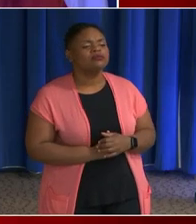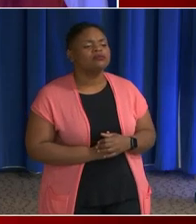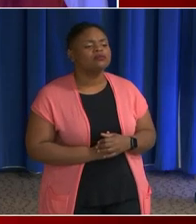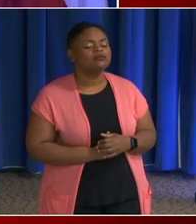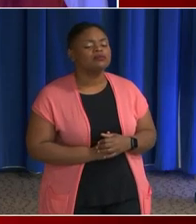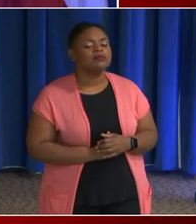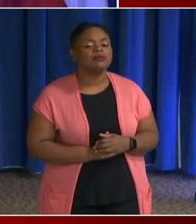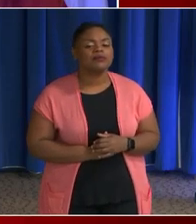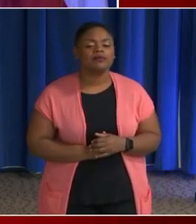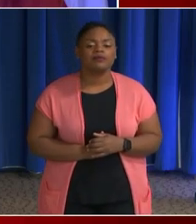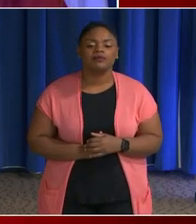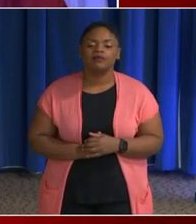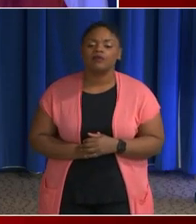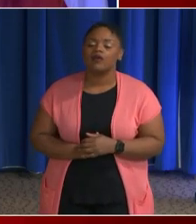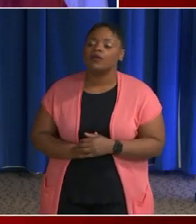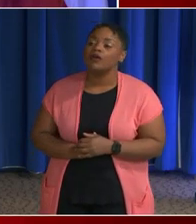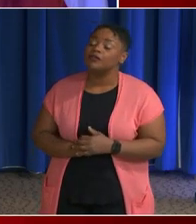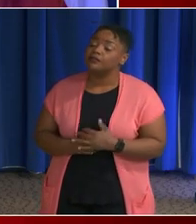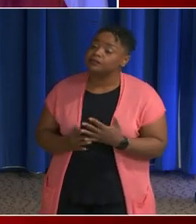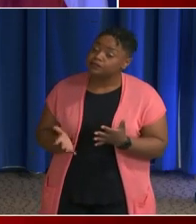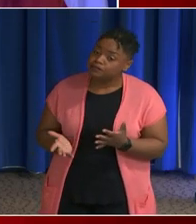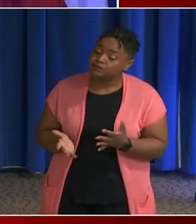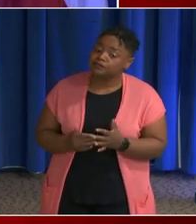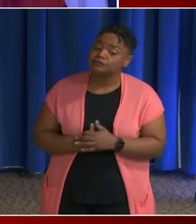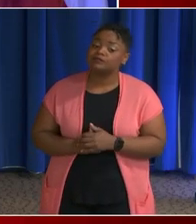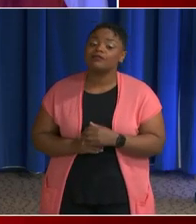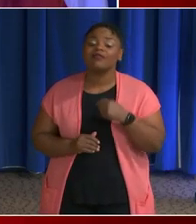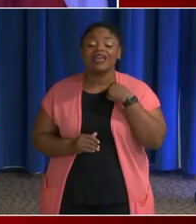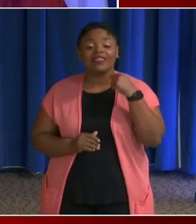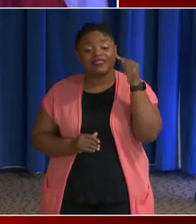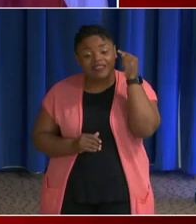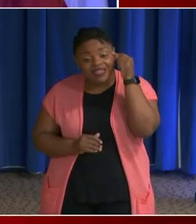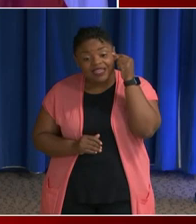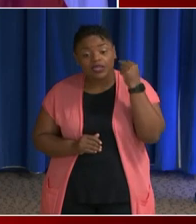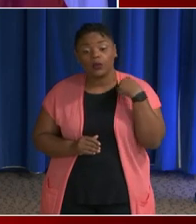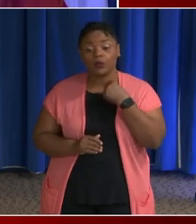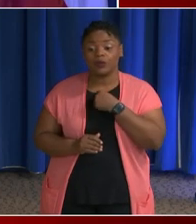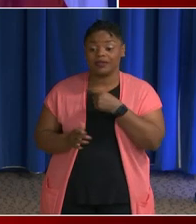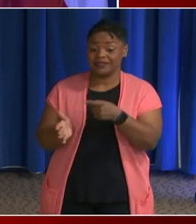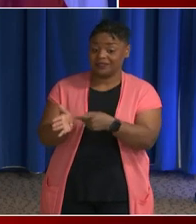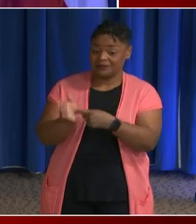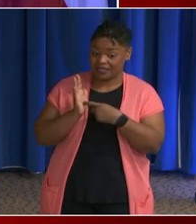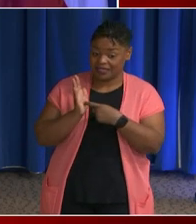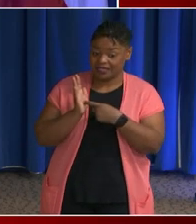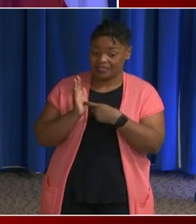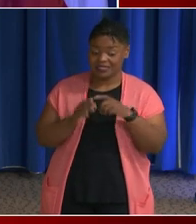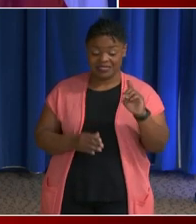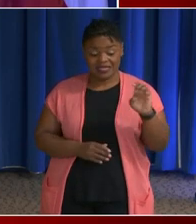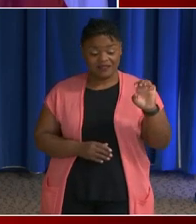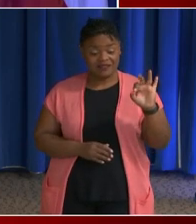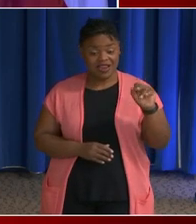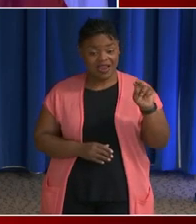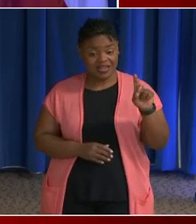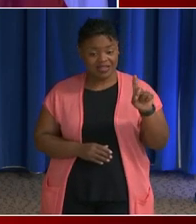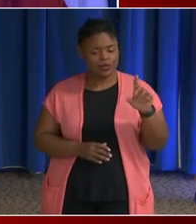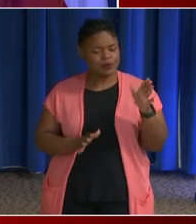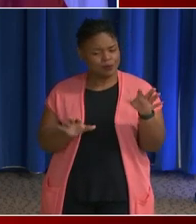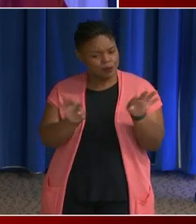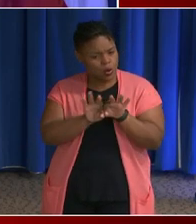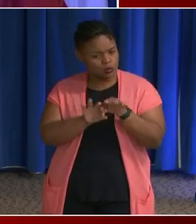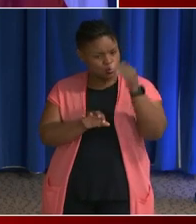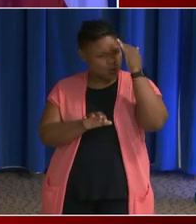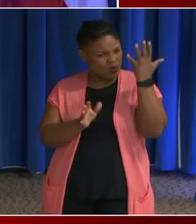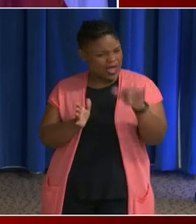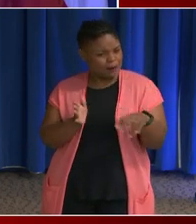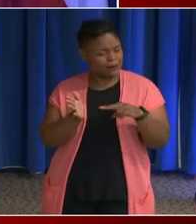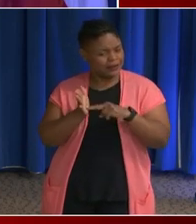I think that when we talk about the demand for defunding the police, we need to be clear what that means. Does that mean really reducing